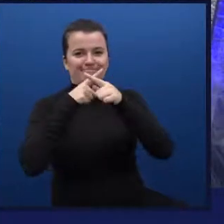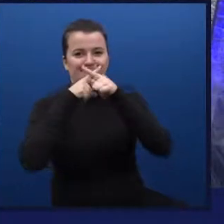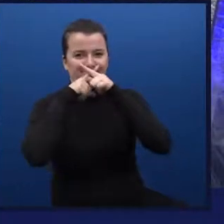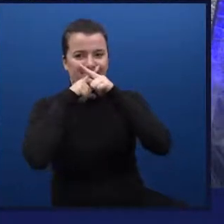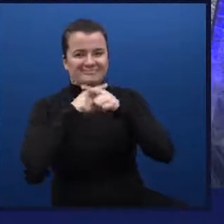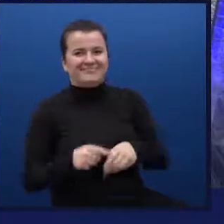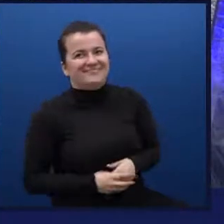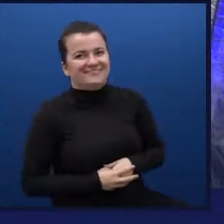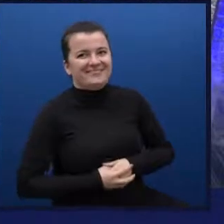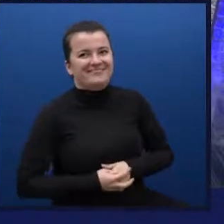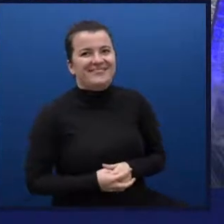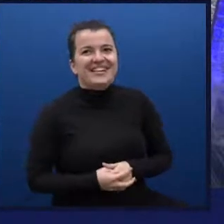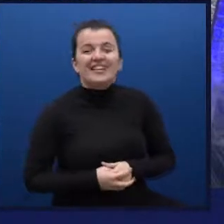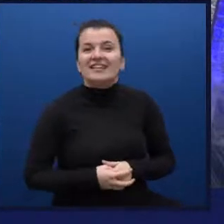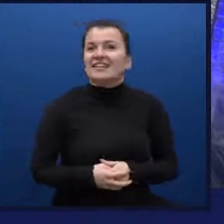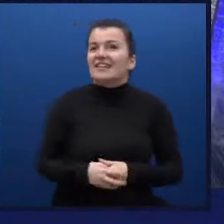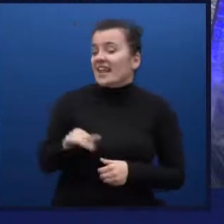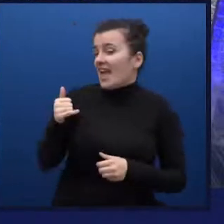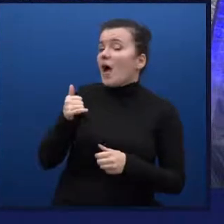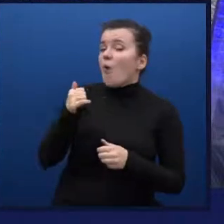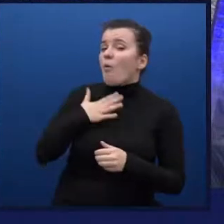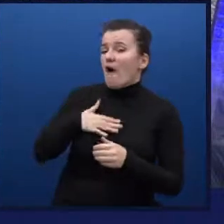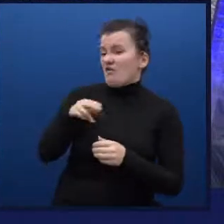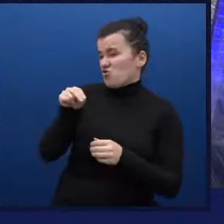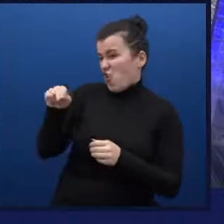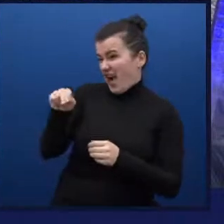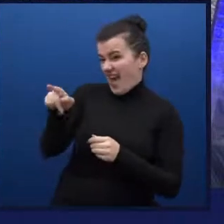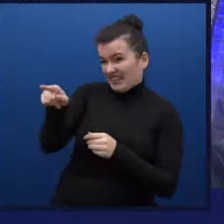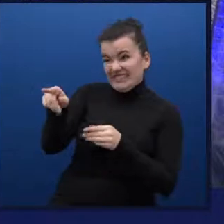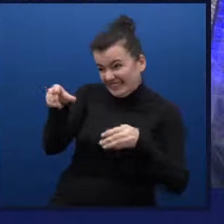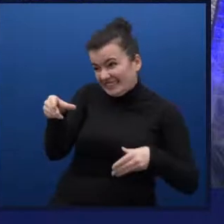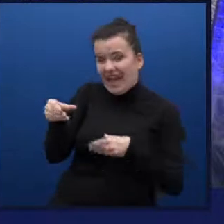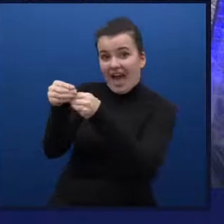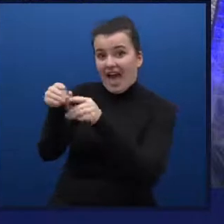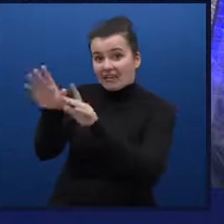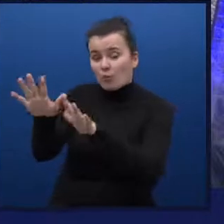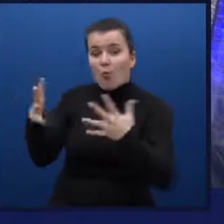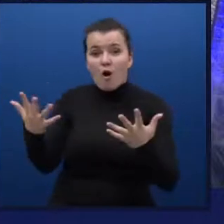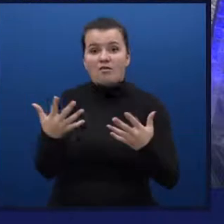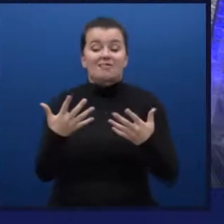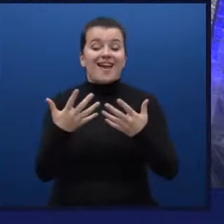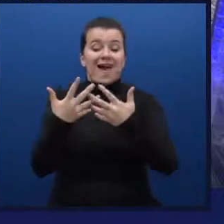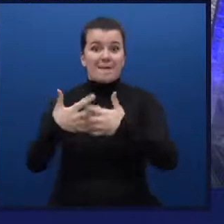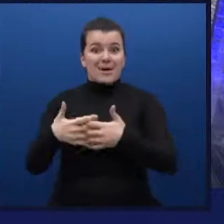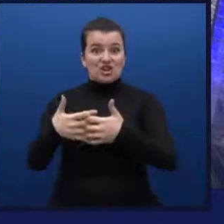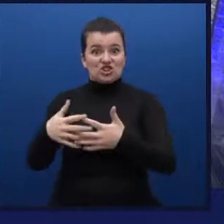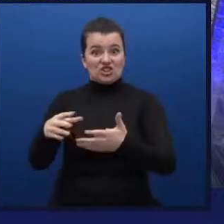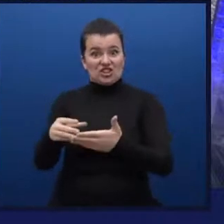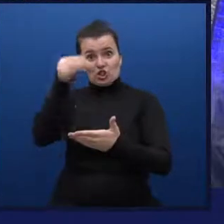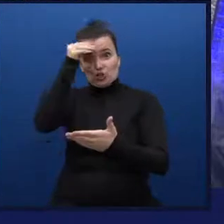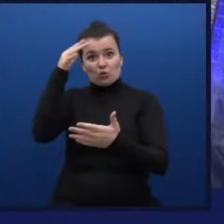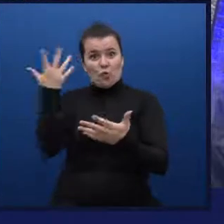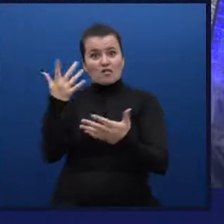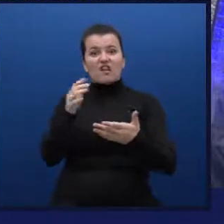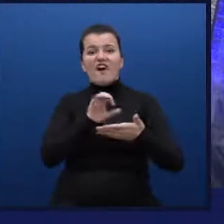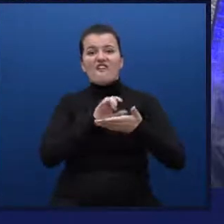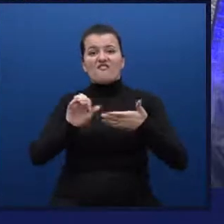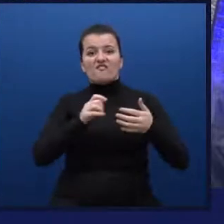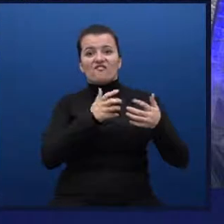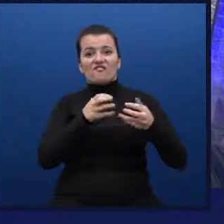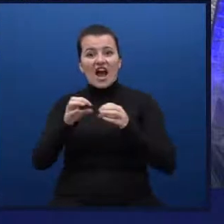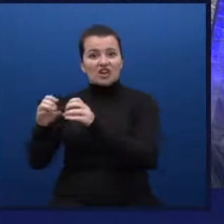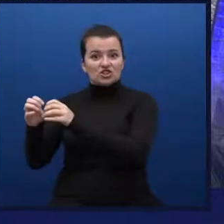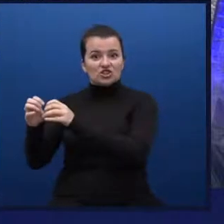Yeah, and I'll just add to what Noelle is saying. Basically, machine learning models are just functions that were lazily written with